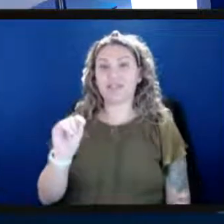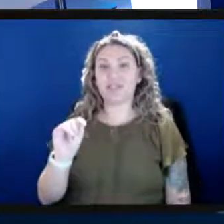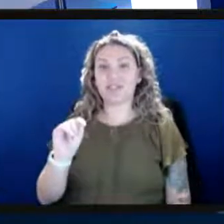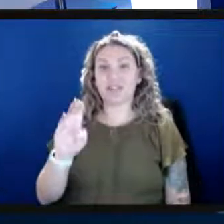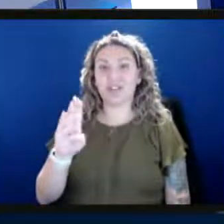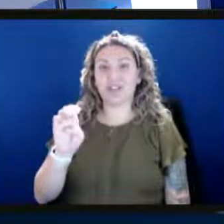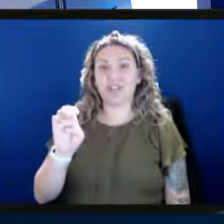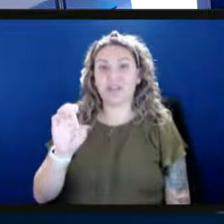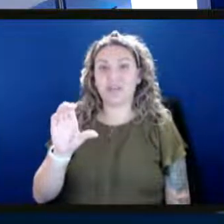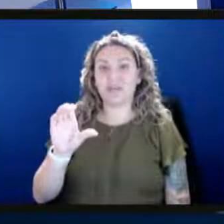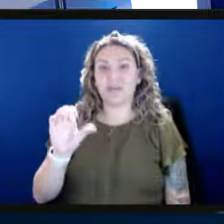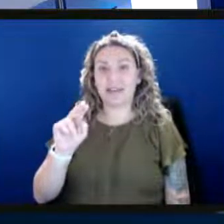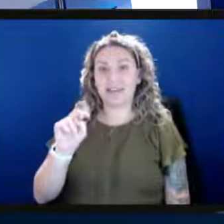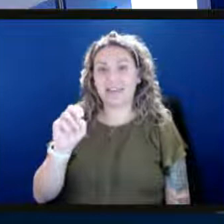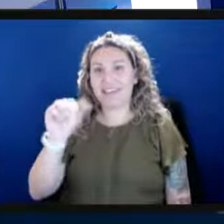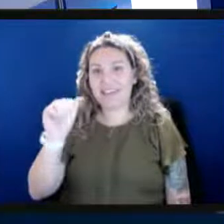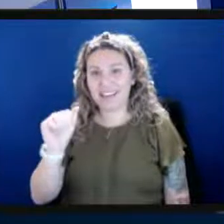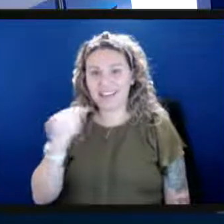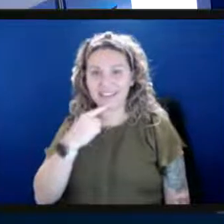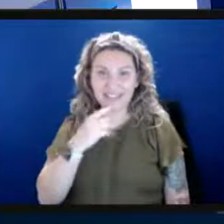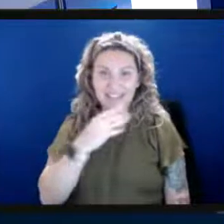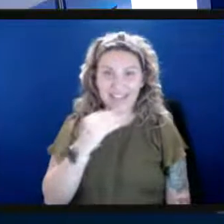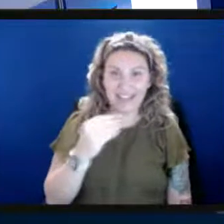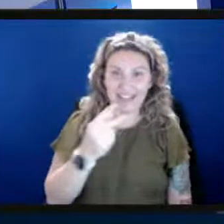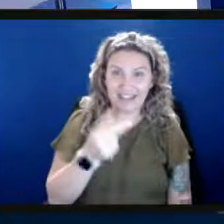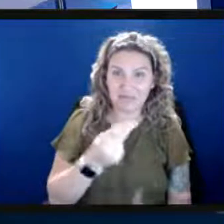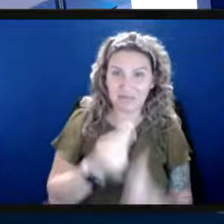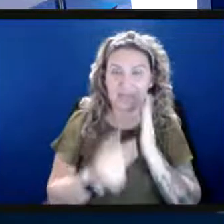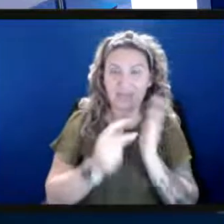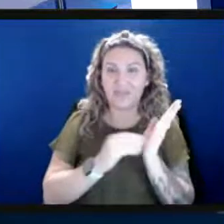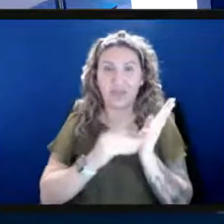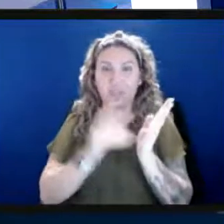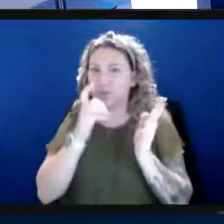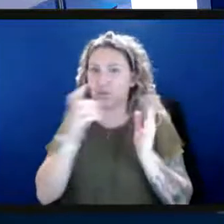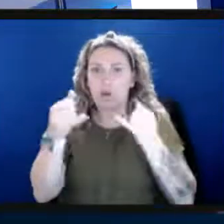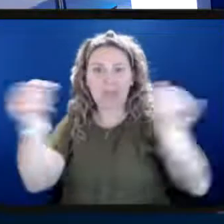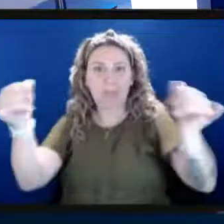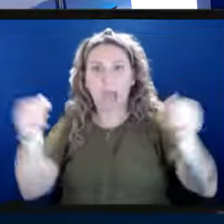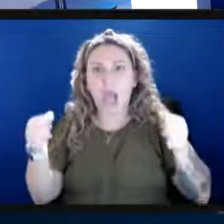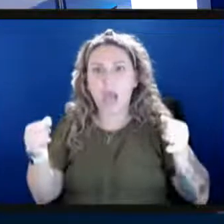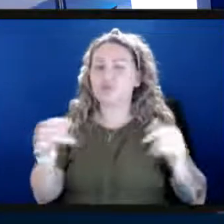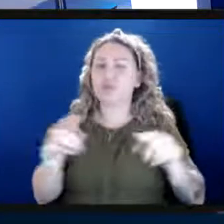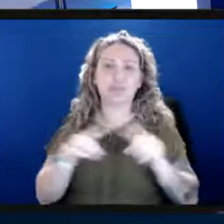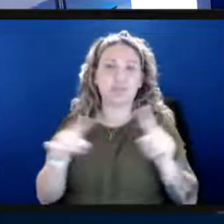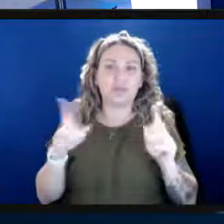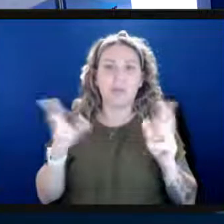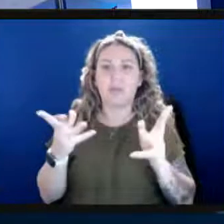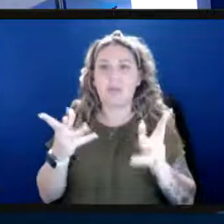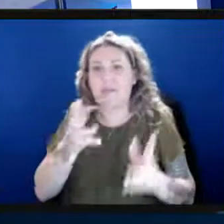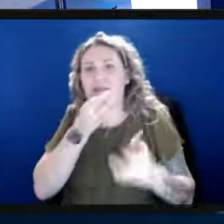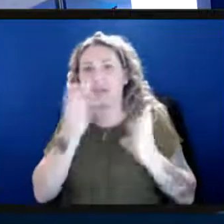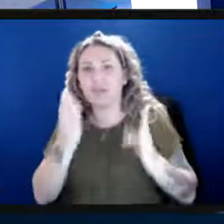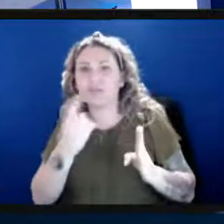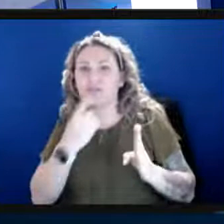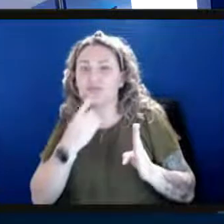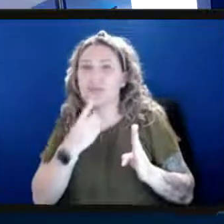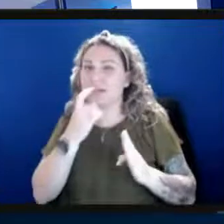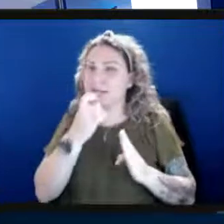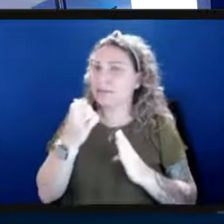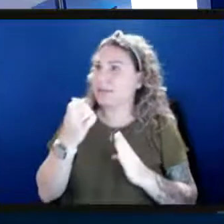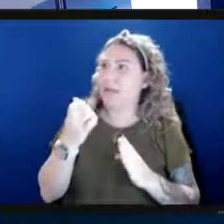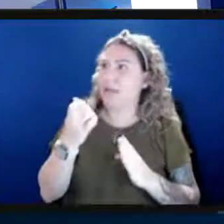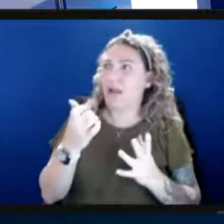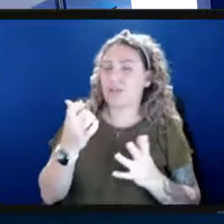have said is that this doesn't know any boundaries. It's not like, from what our experts are saying, this is happening in one neighborhood or